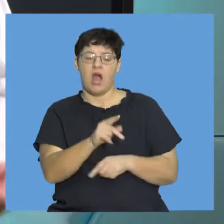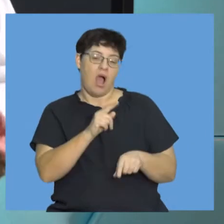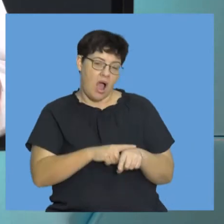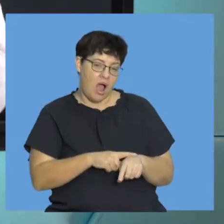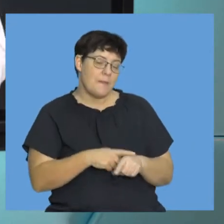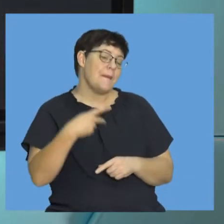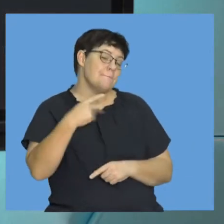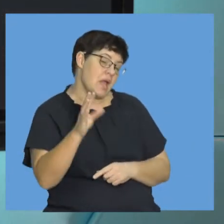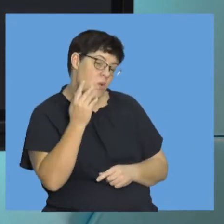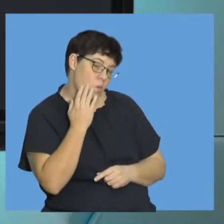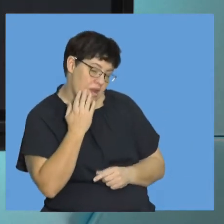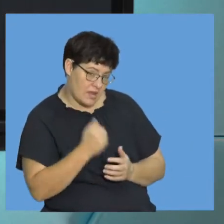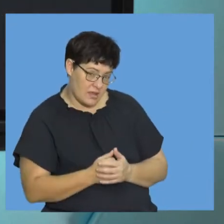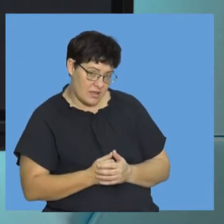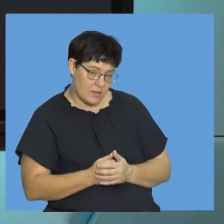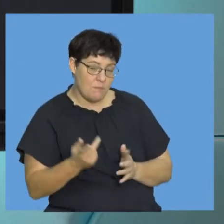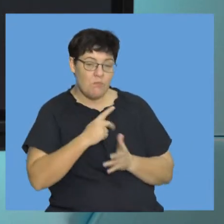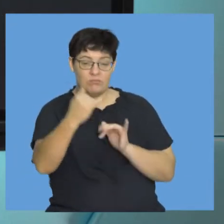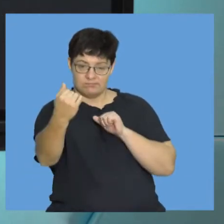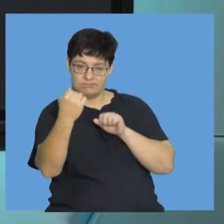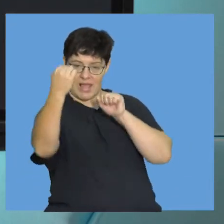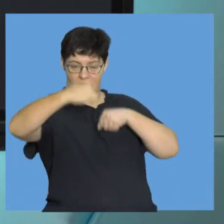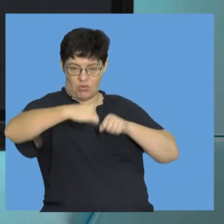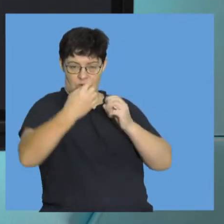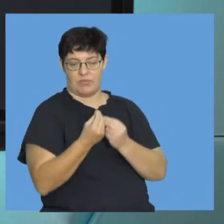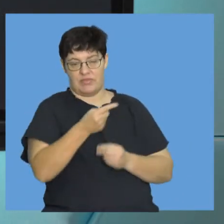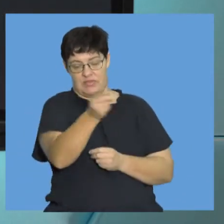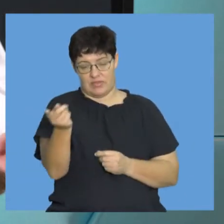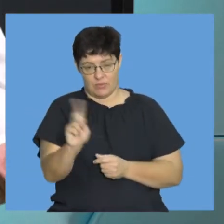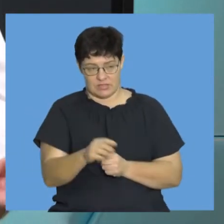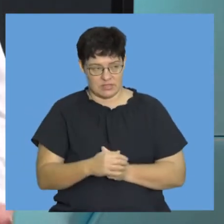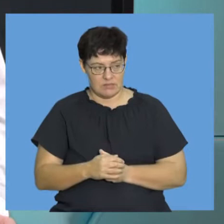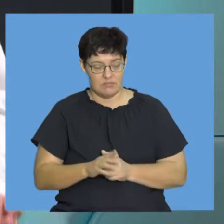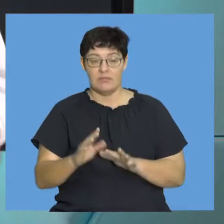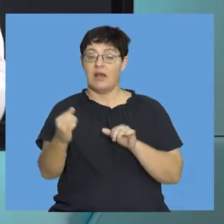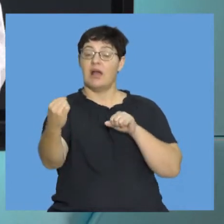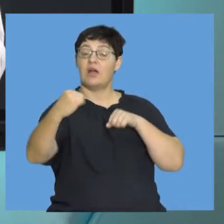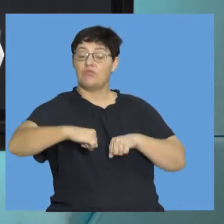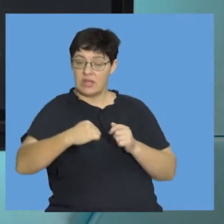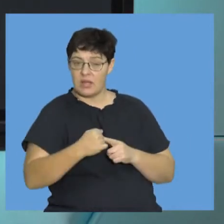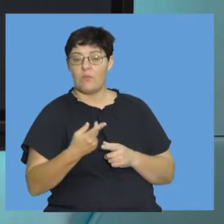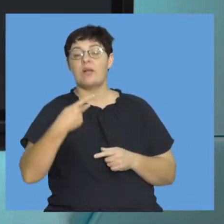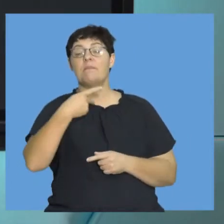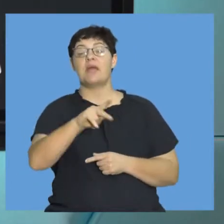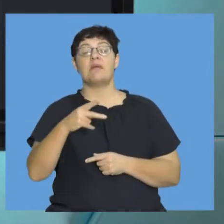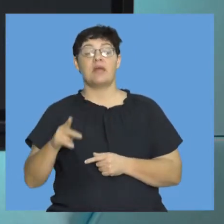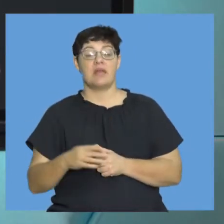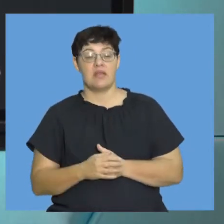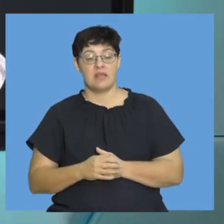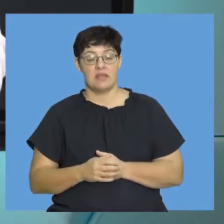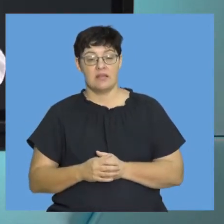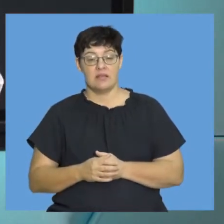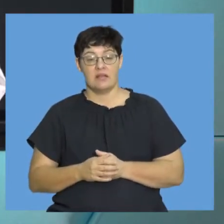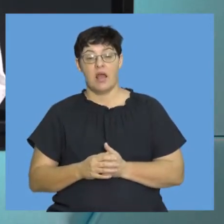creditors. What have you agreed with your creditors? You have agreed that you will pay them 2 months